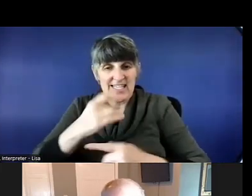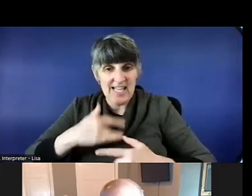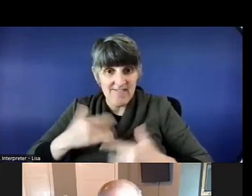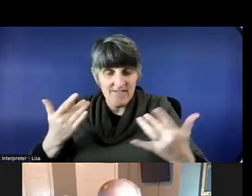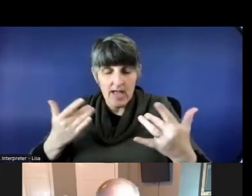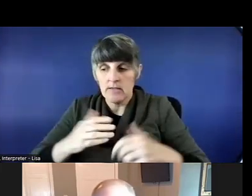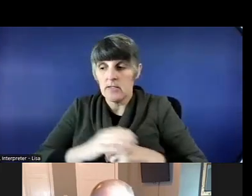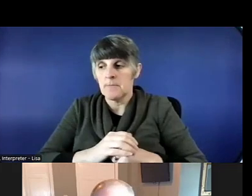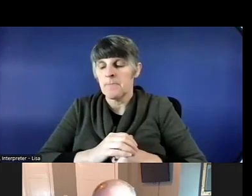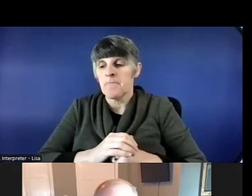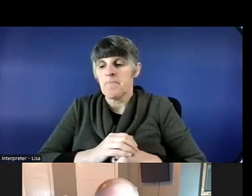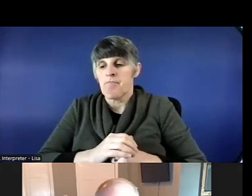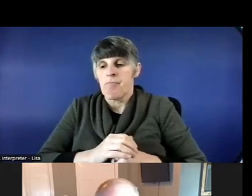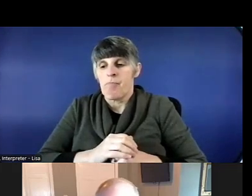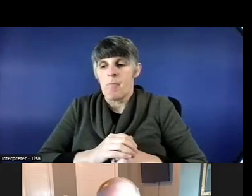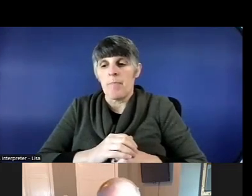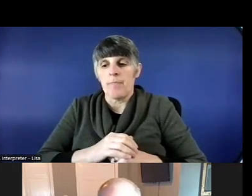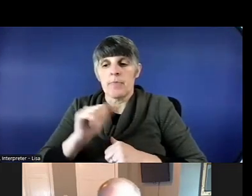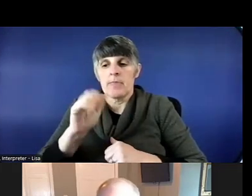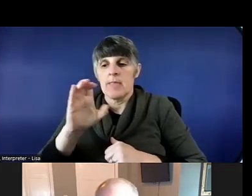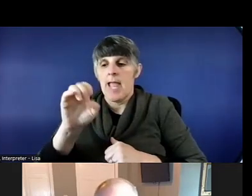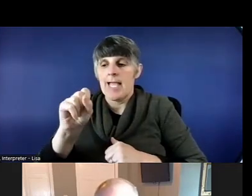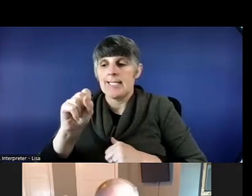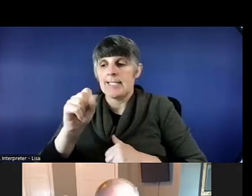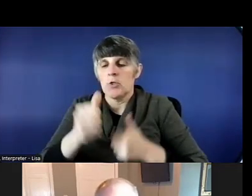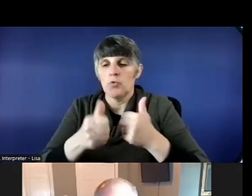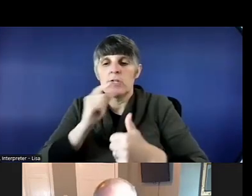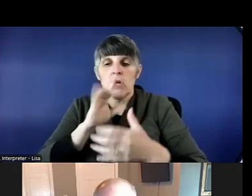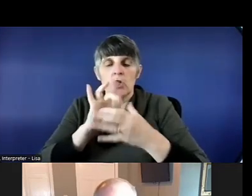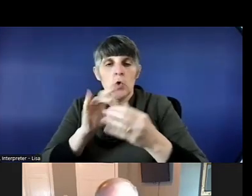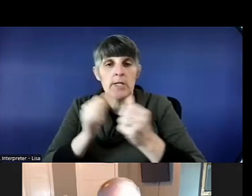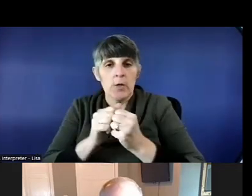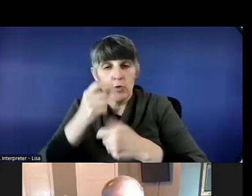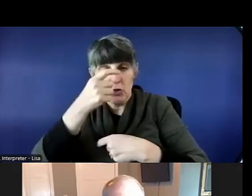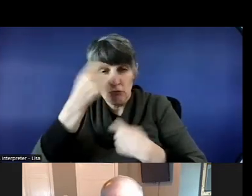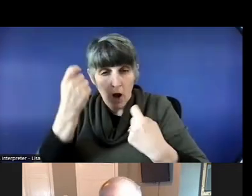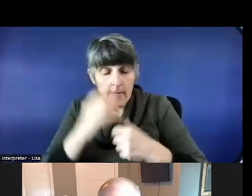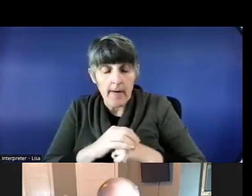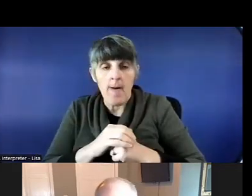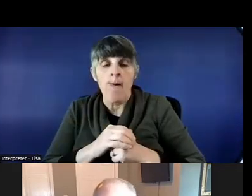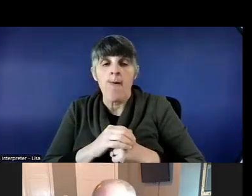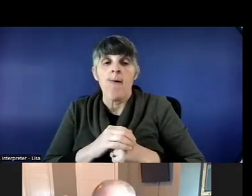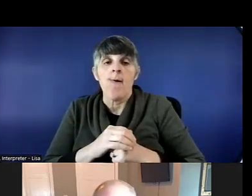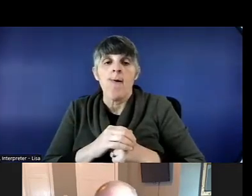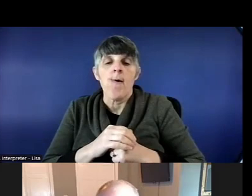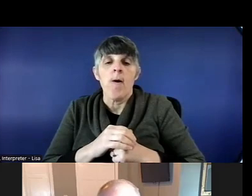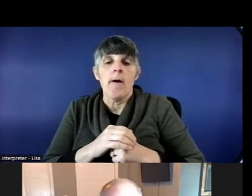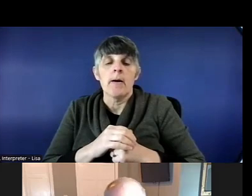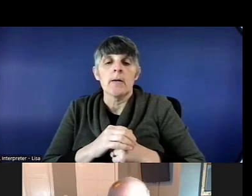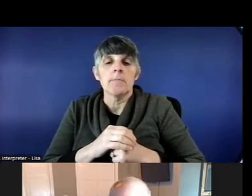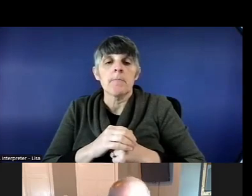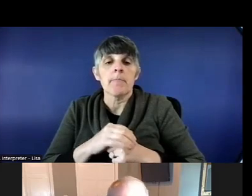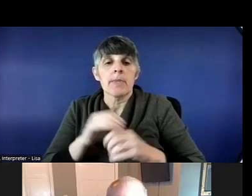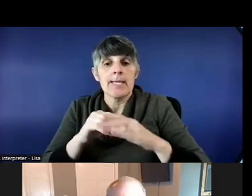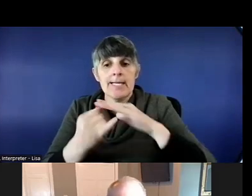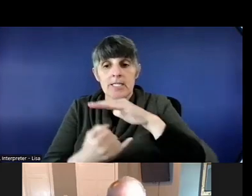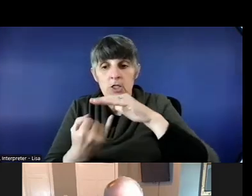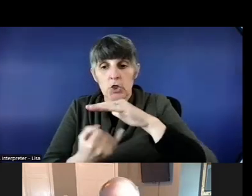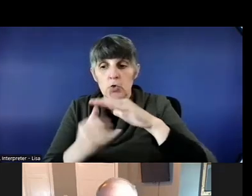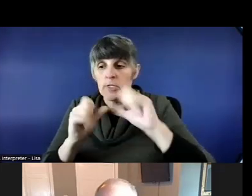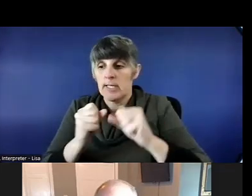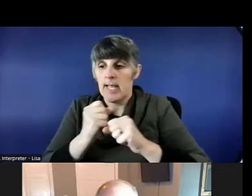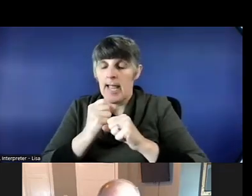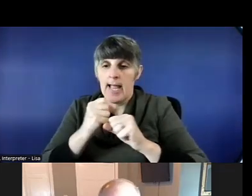the ACEs, which are associated with trauma. Being in seclusion can